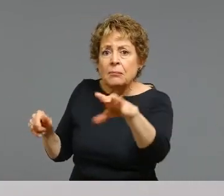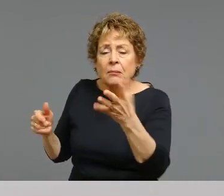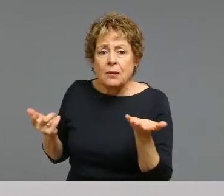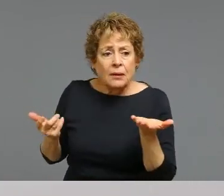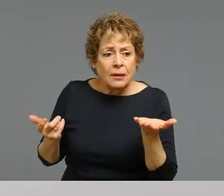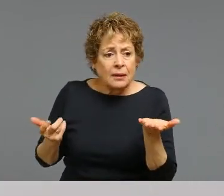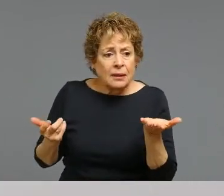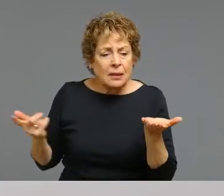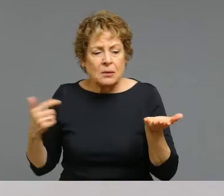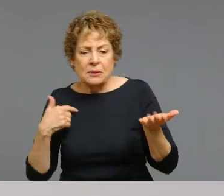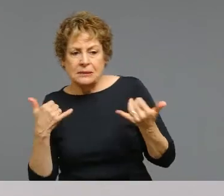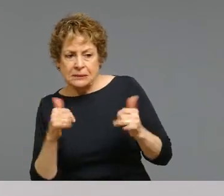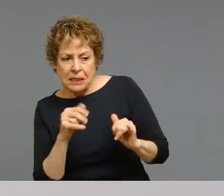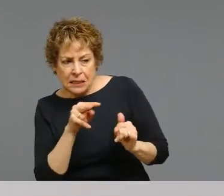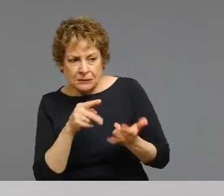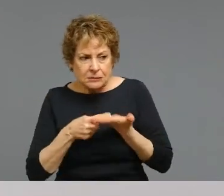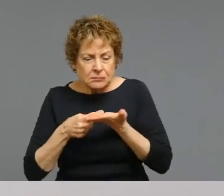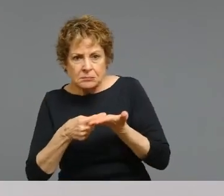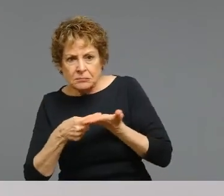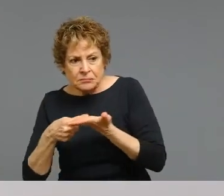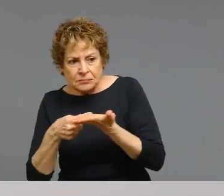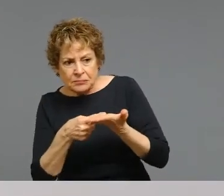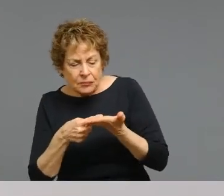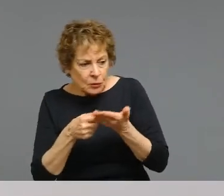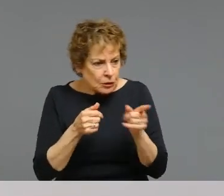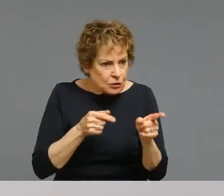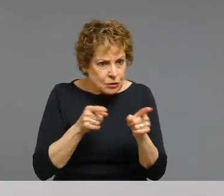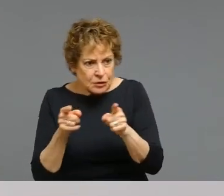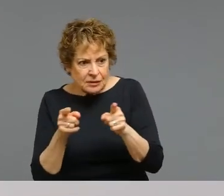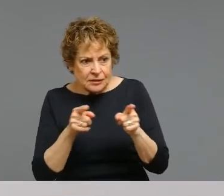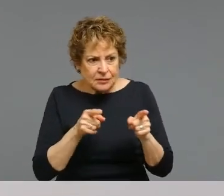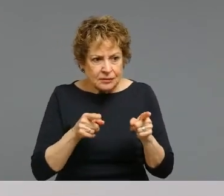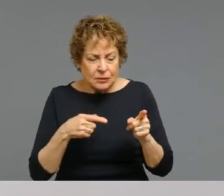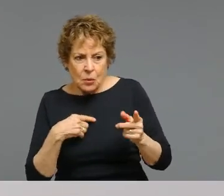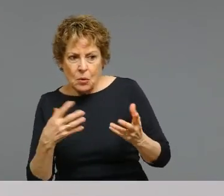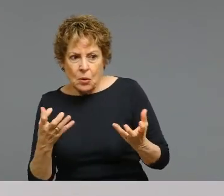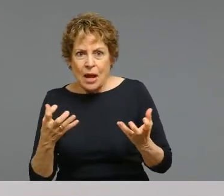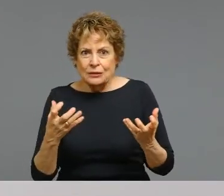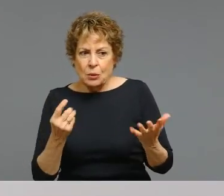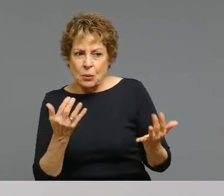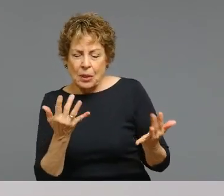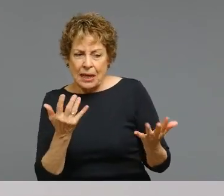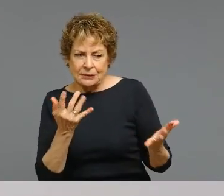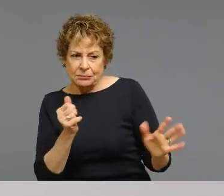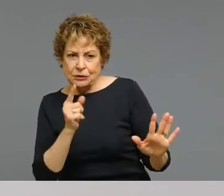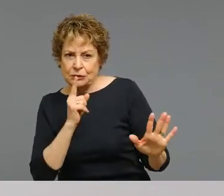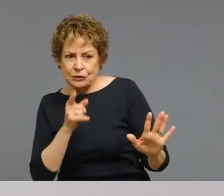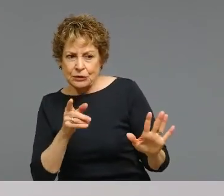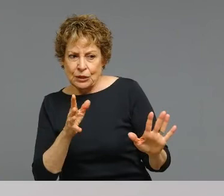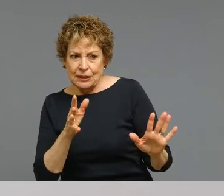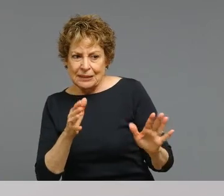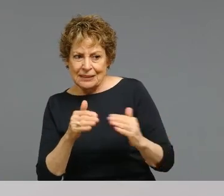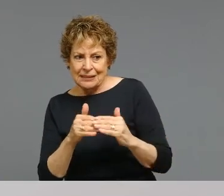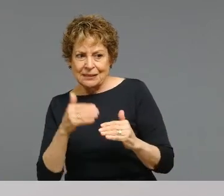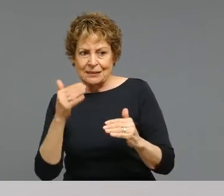to identify, we definitely had wanted to wait through that next eligible group, those 12 to